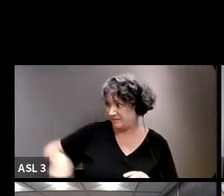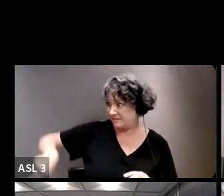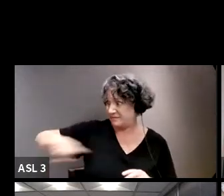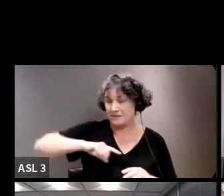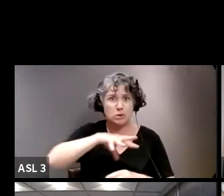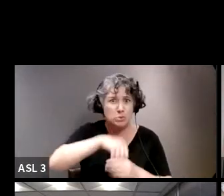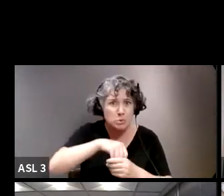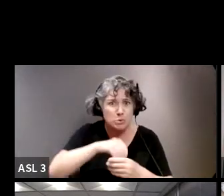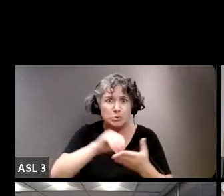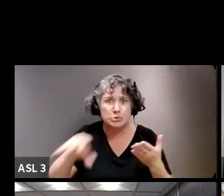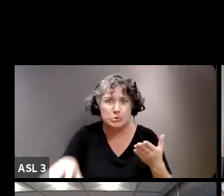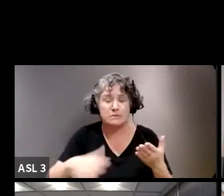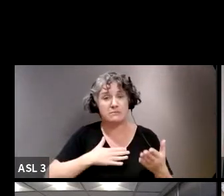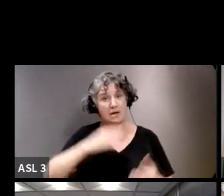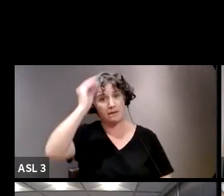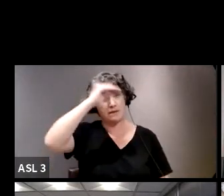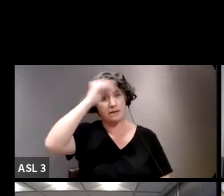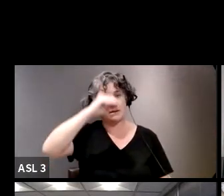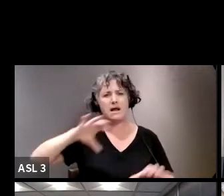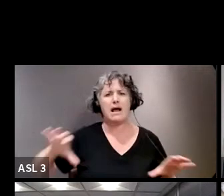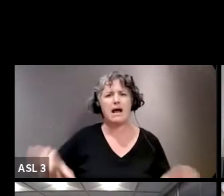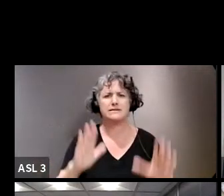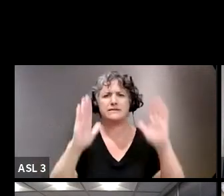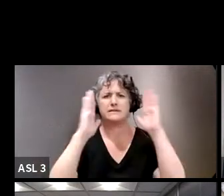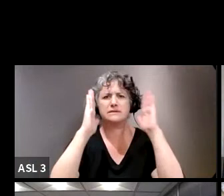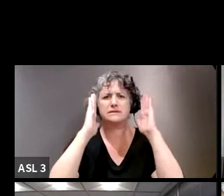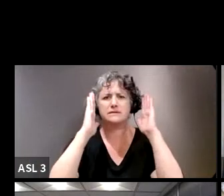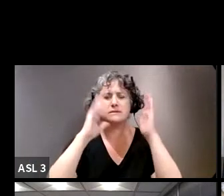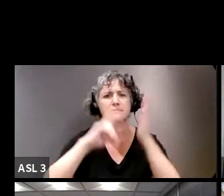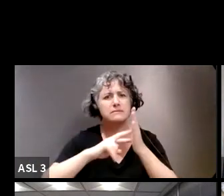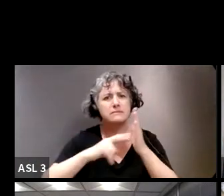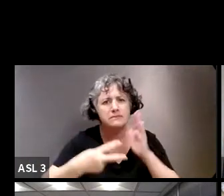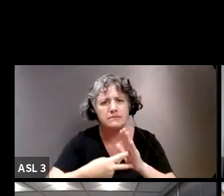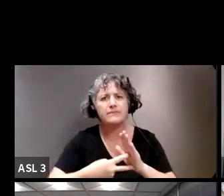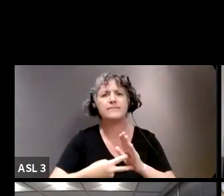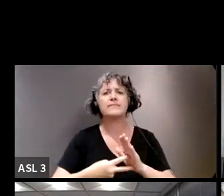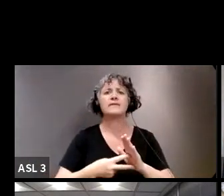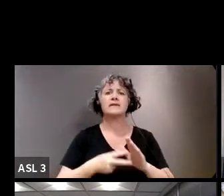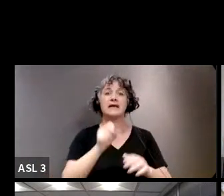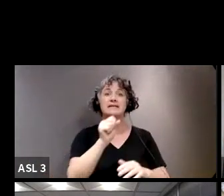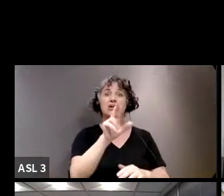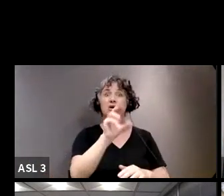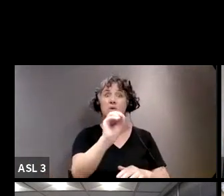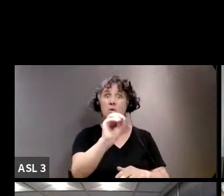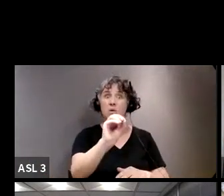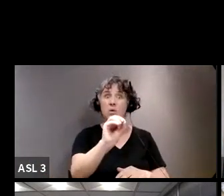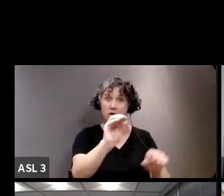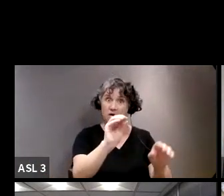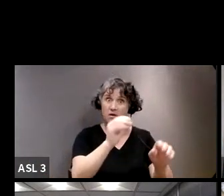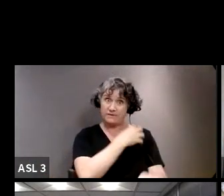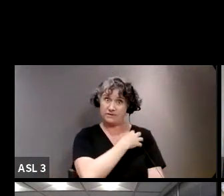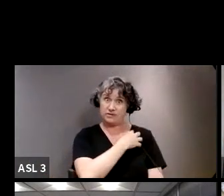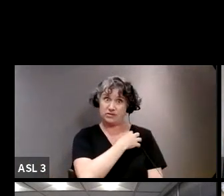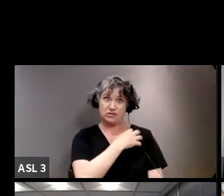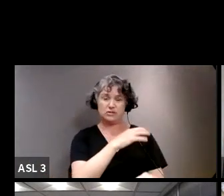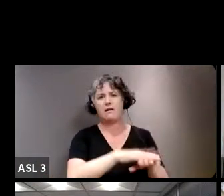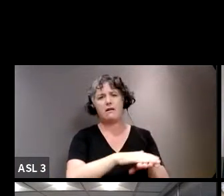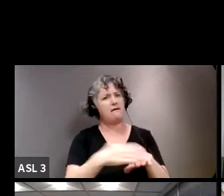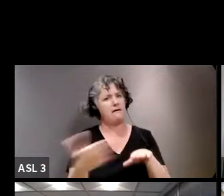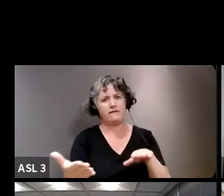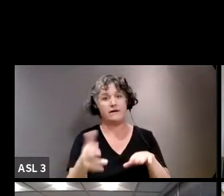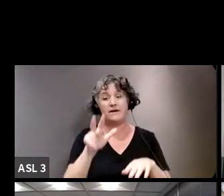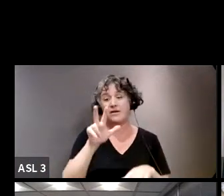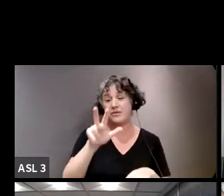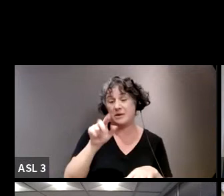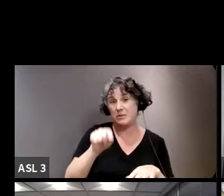students and in my opinion active listening would be would mean laying off the sro officers and so that 3.6